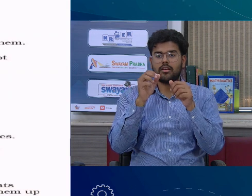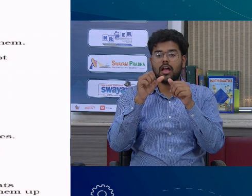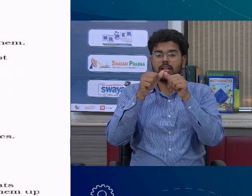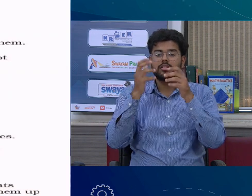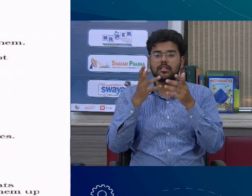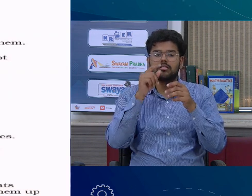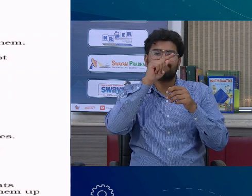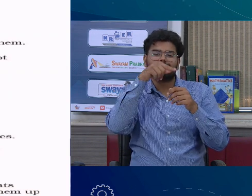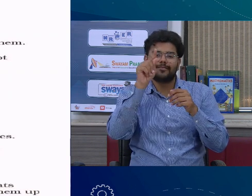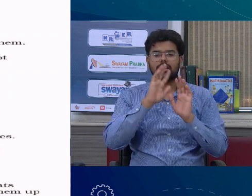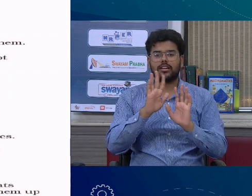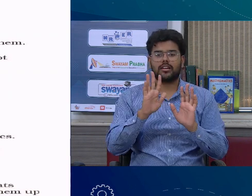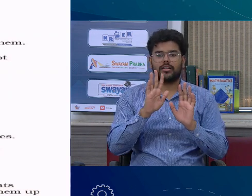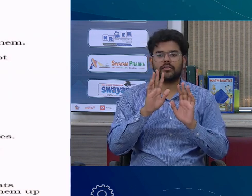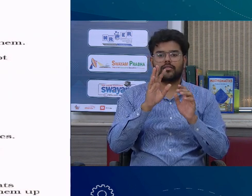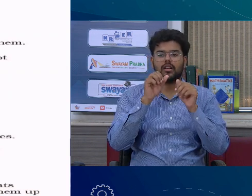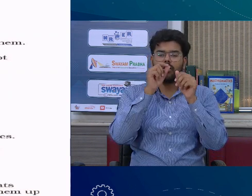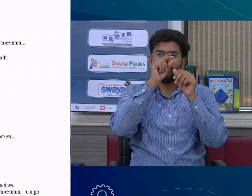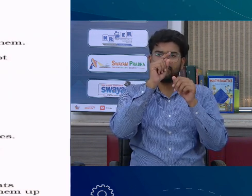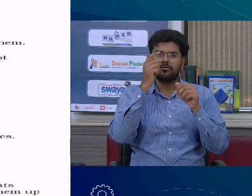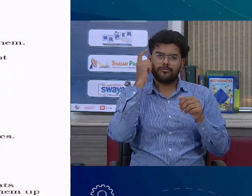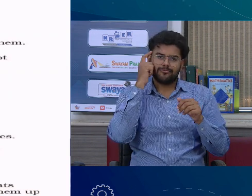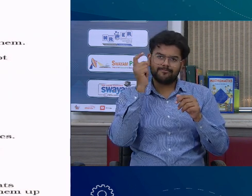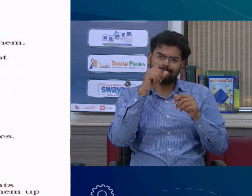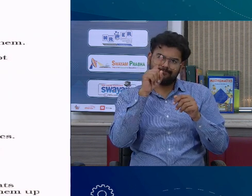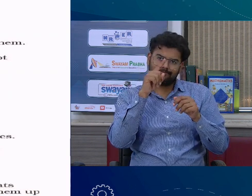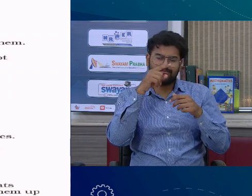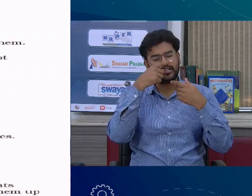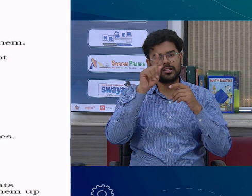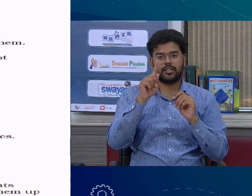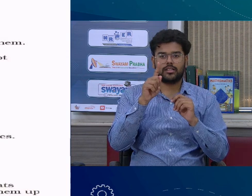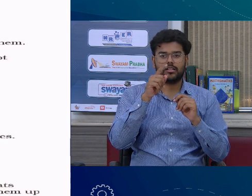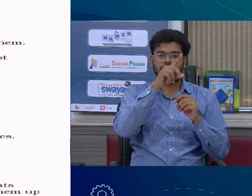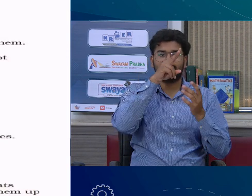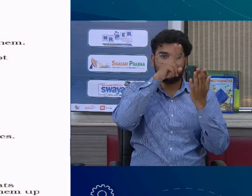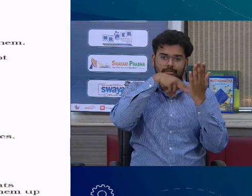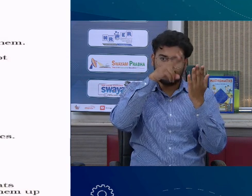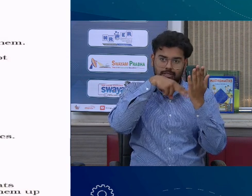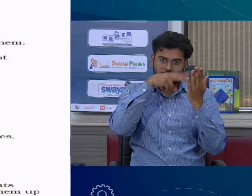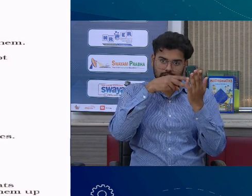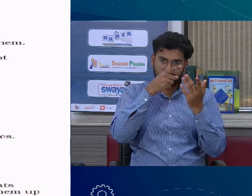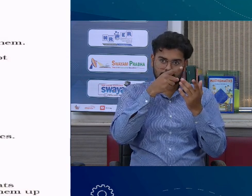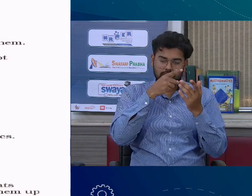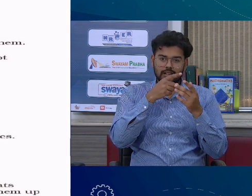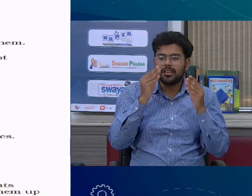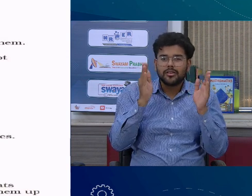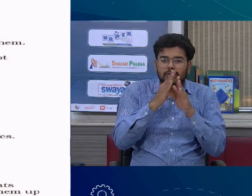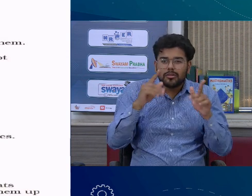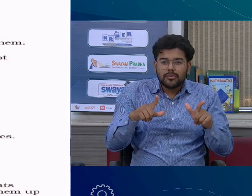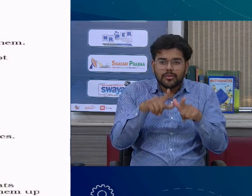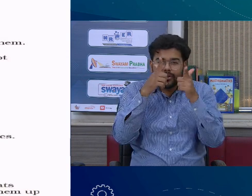the correct option. So that's not very difficult. You can just read, for example, the first one is the pretty little fir tree was